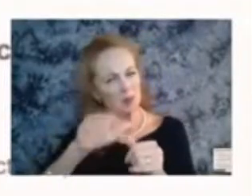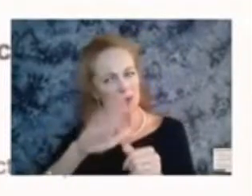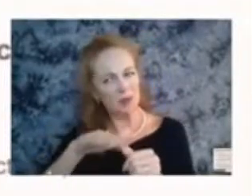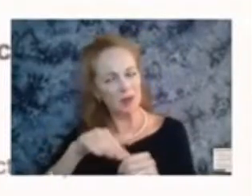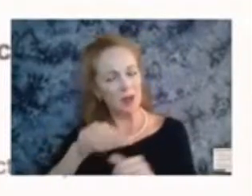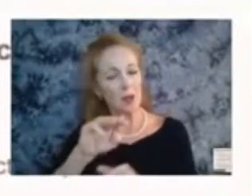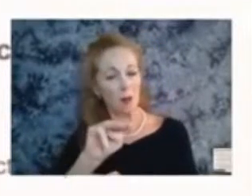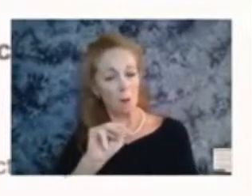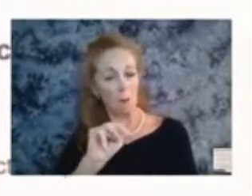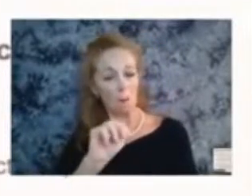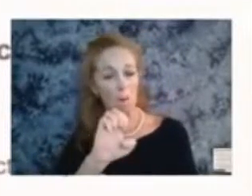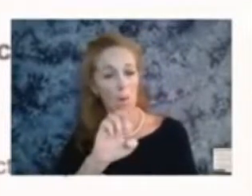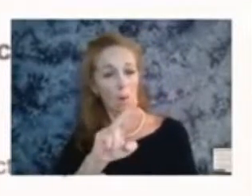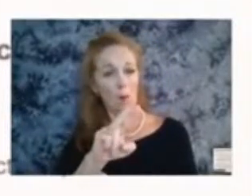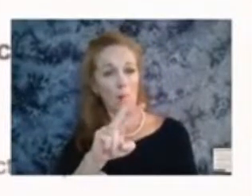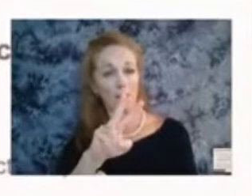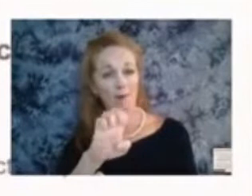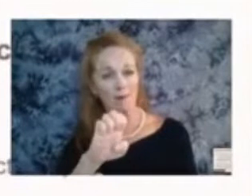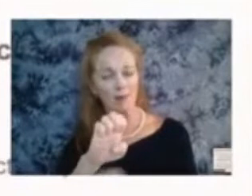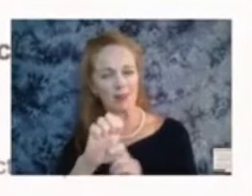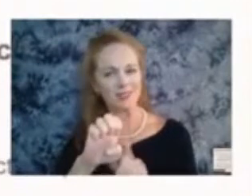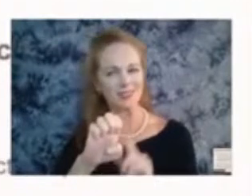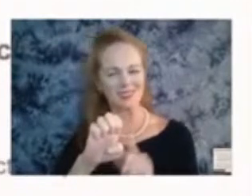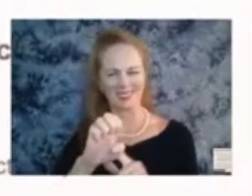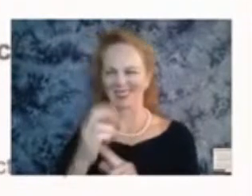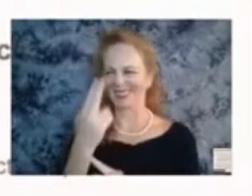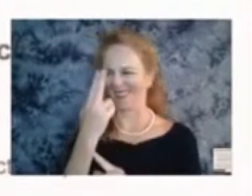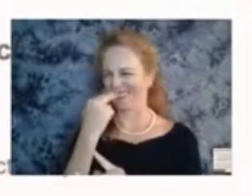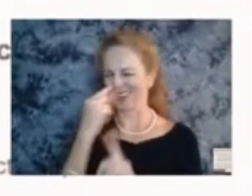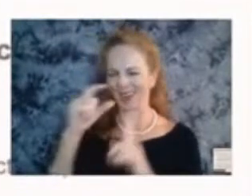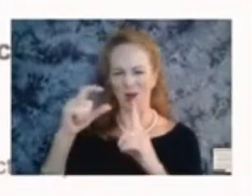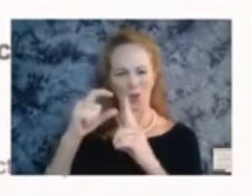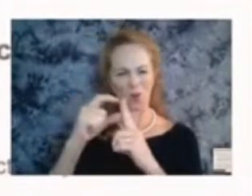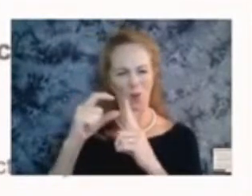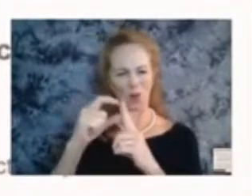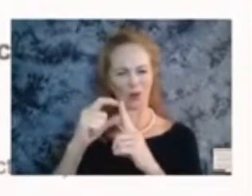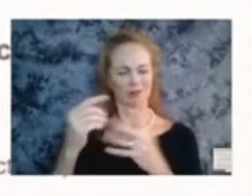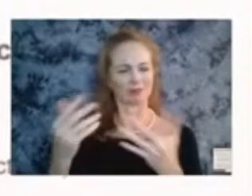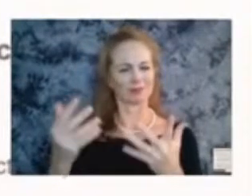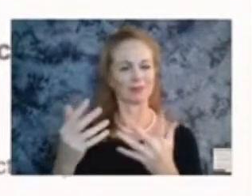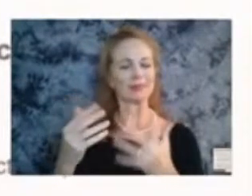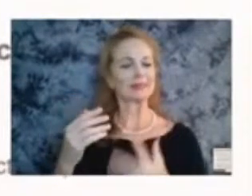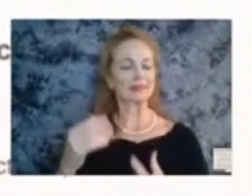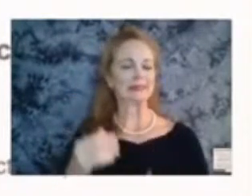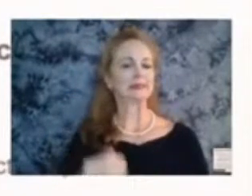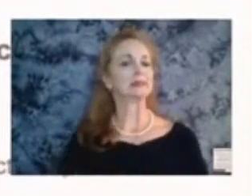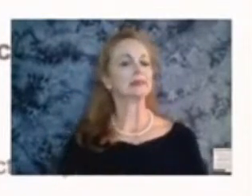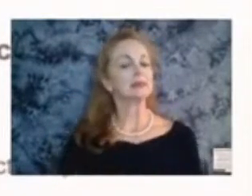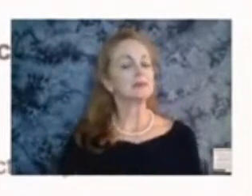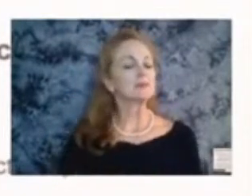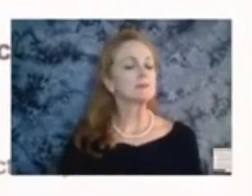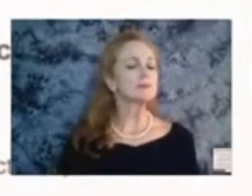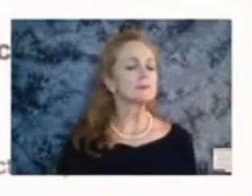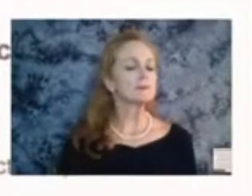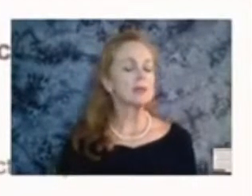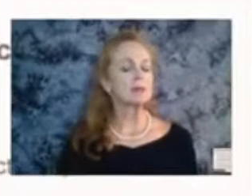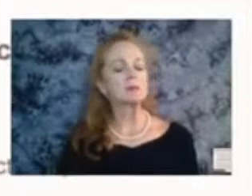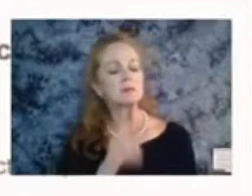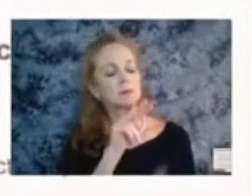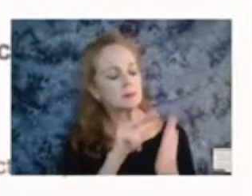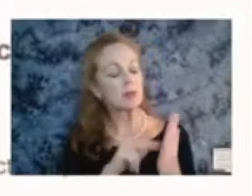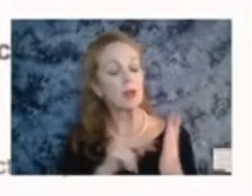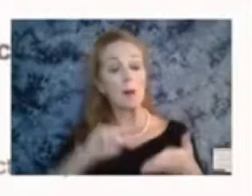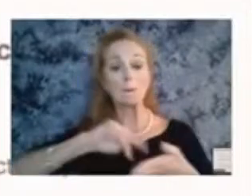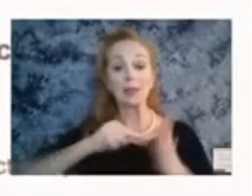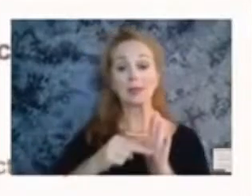that's a funny sounding word, but let me flip here just so I don't mess that up. That stands